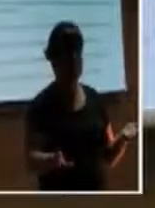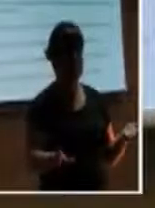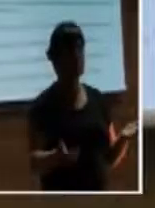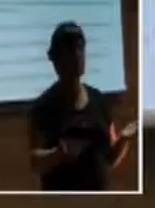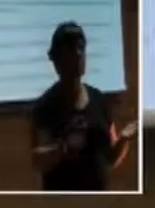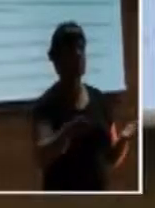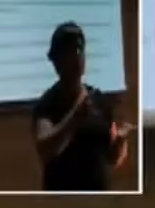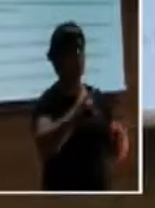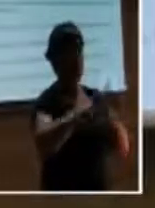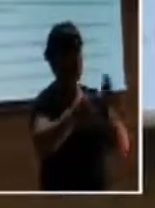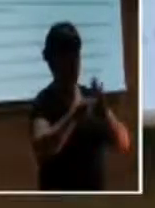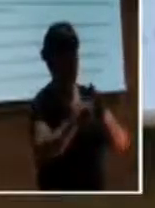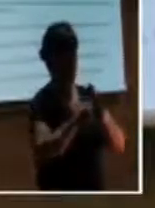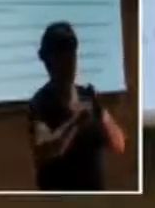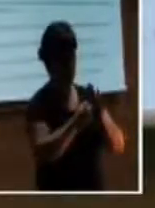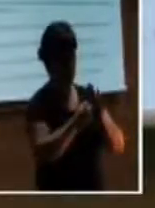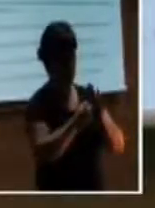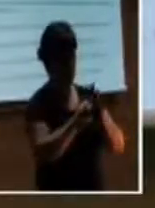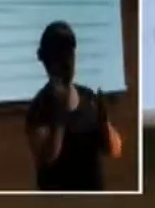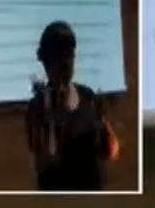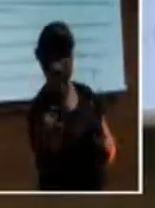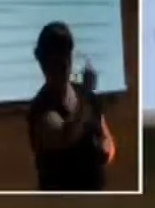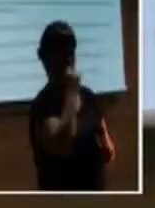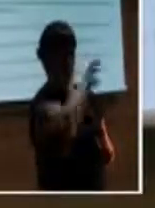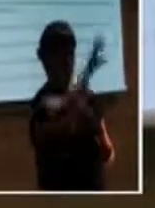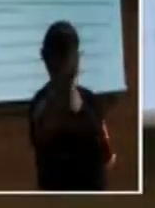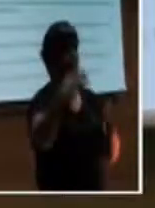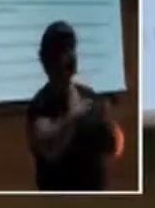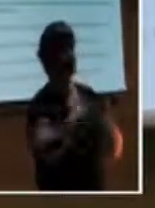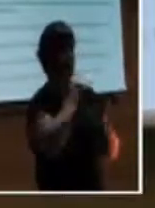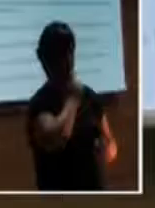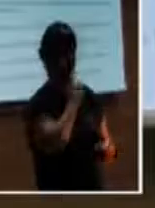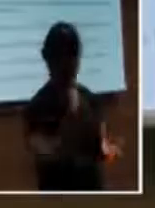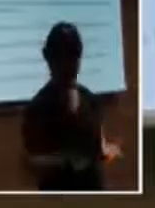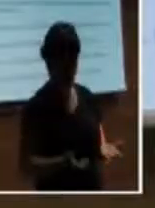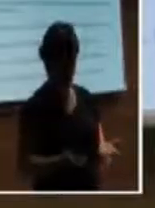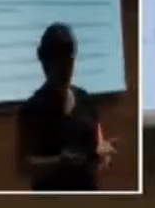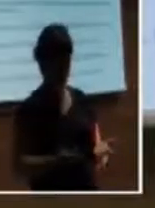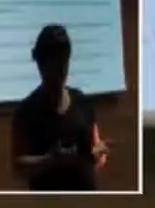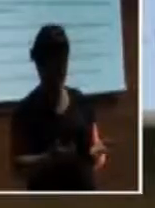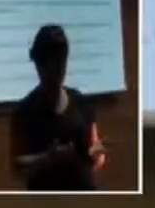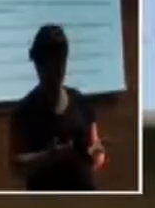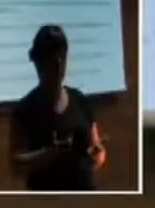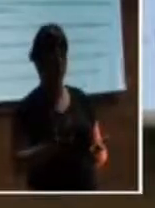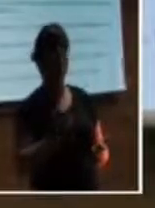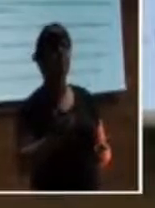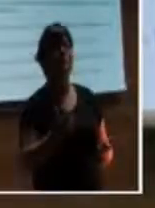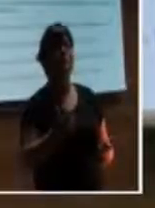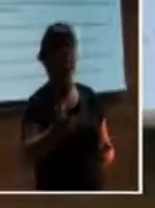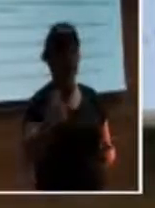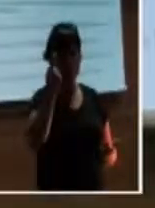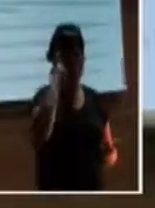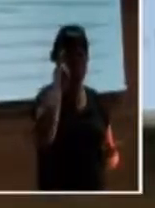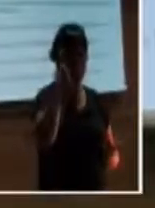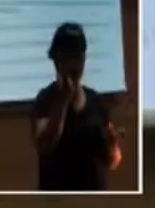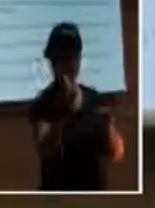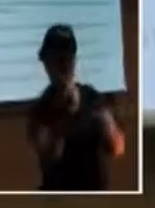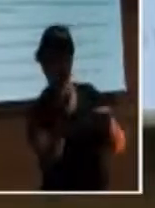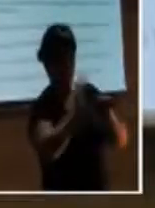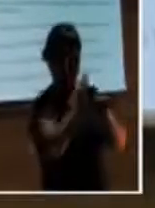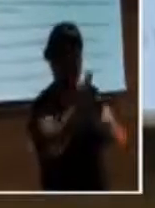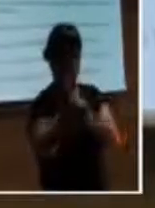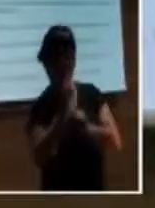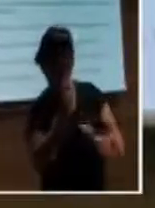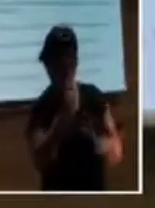is distributed, how, to what extent the care for people with dementia and the elderly is available.